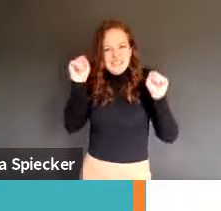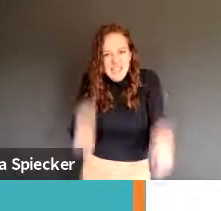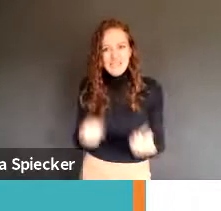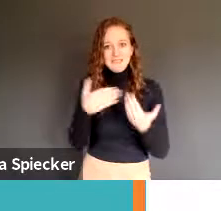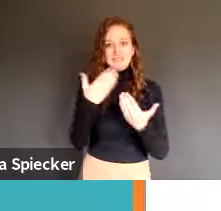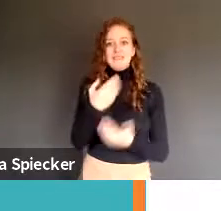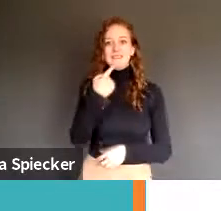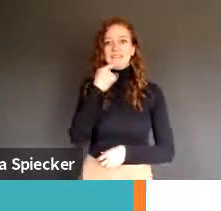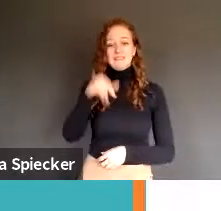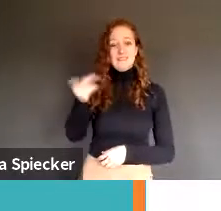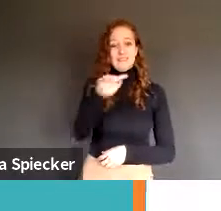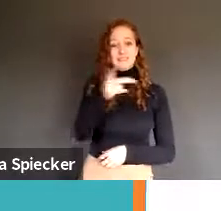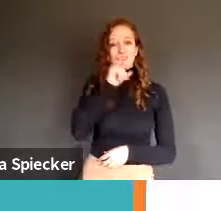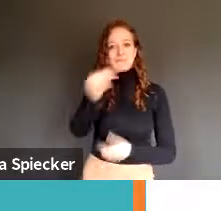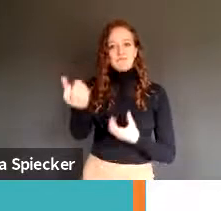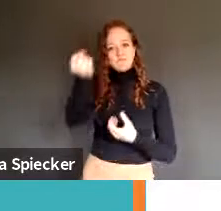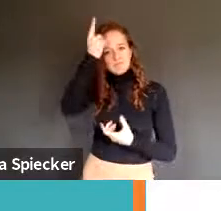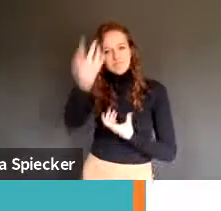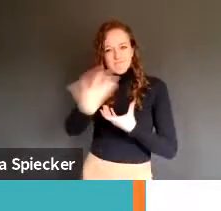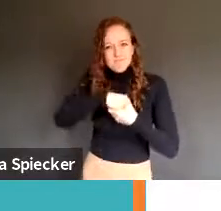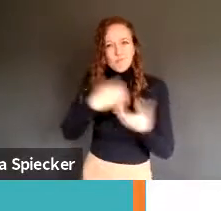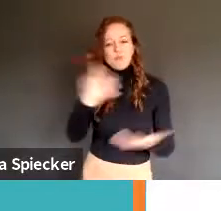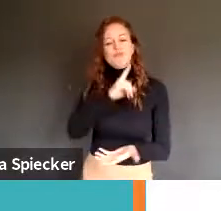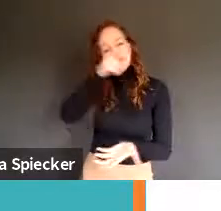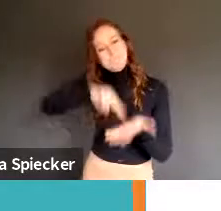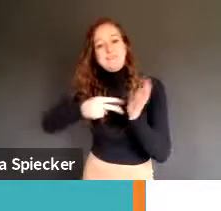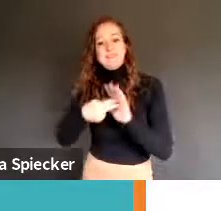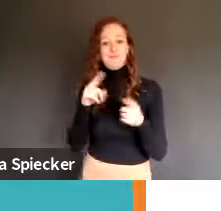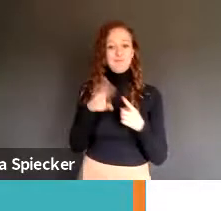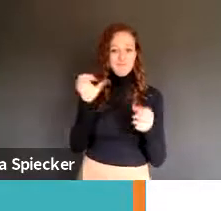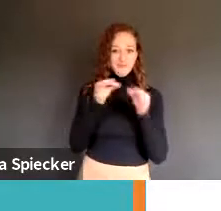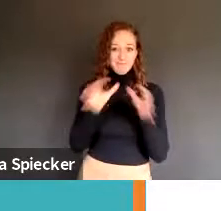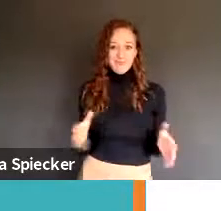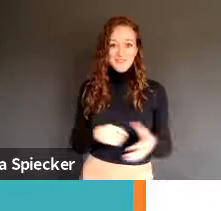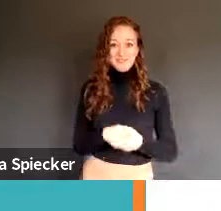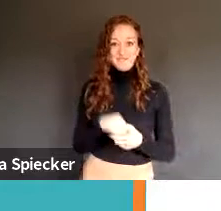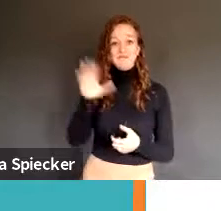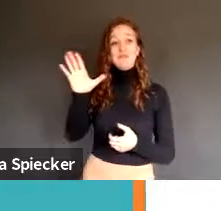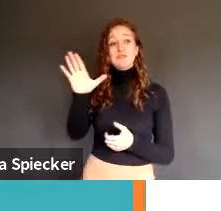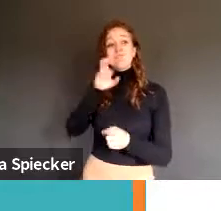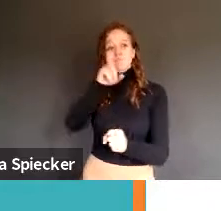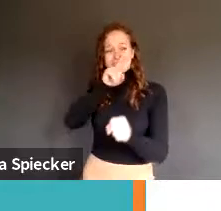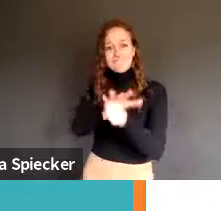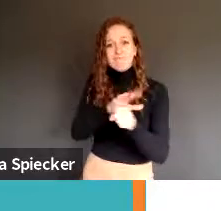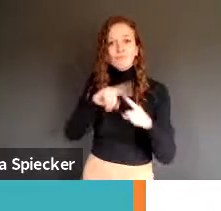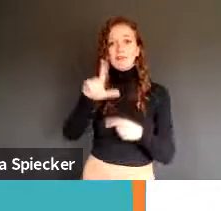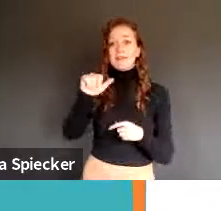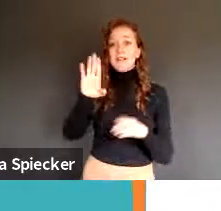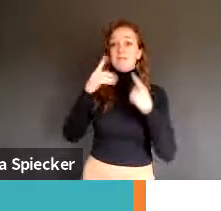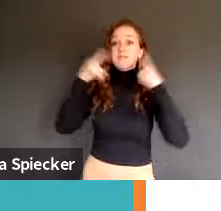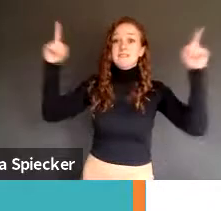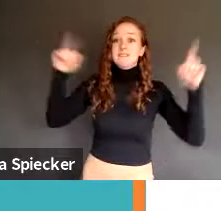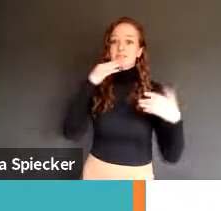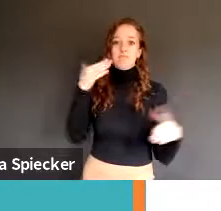ASL English interpreters I've ever met. I can easily say that they truly embody what it means to be an interpreter.